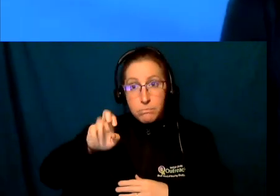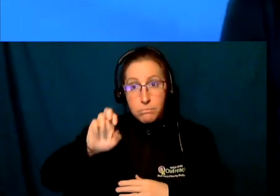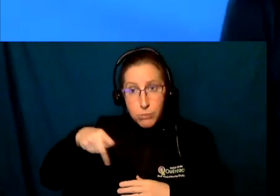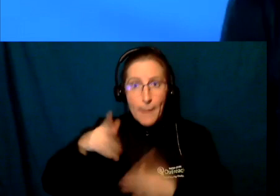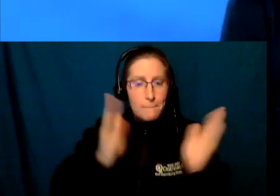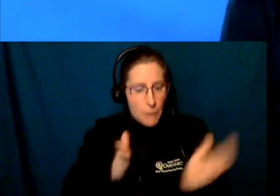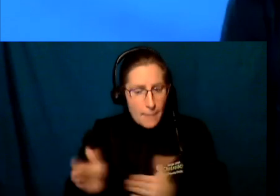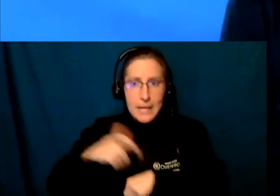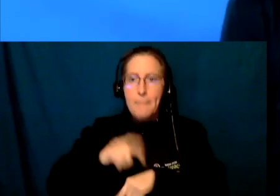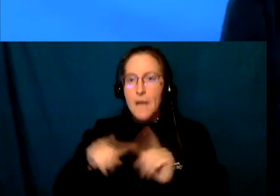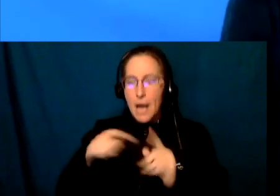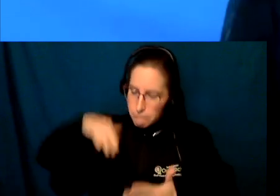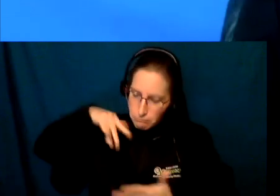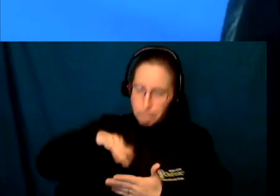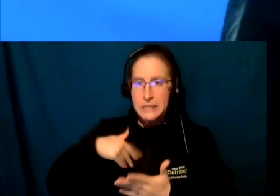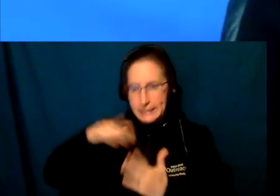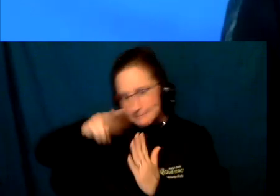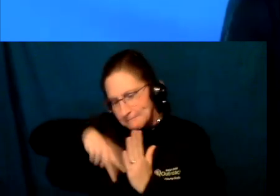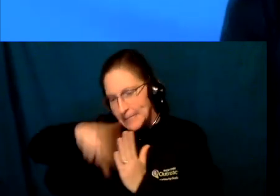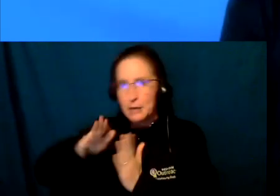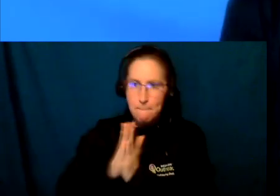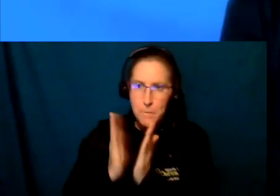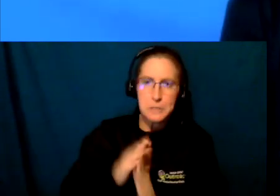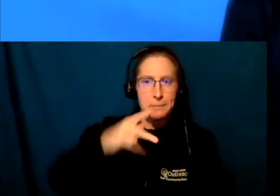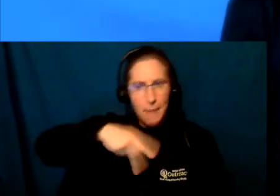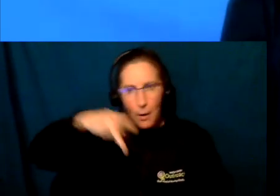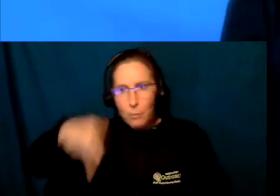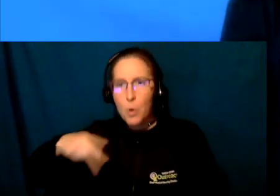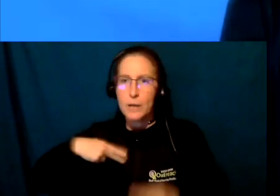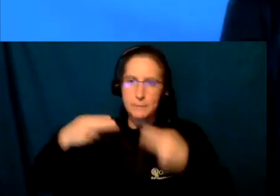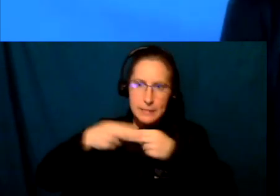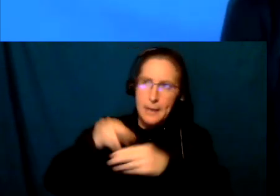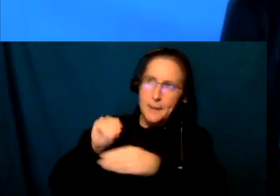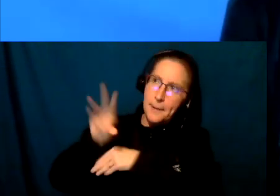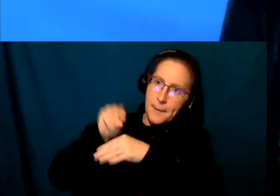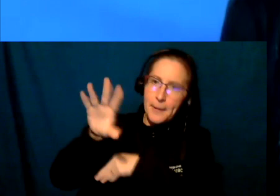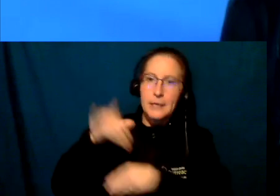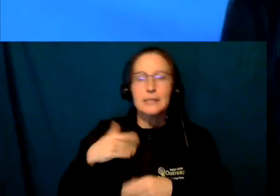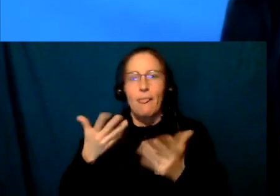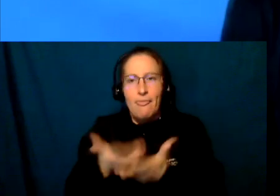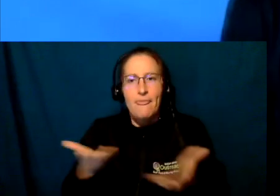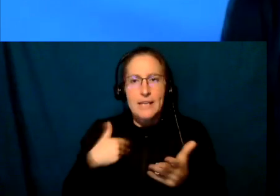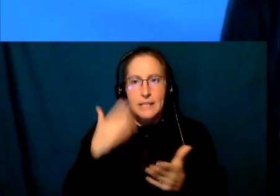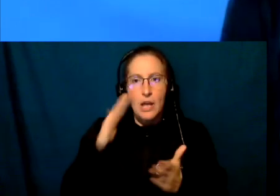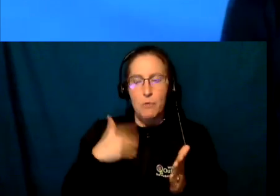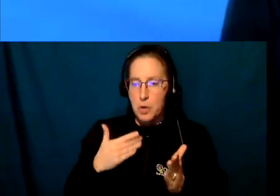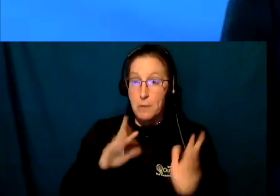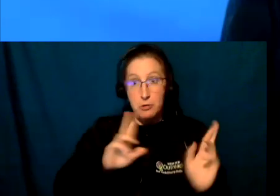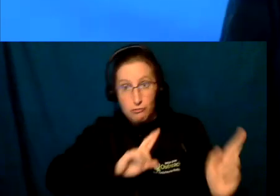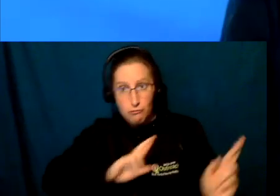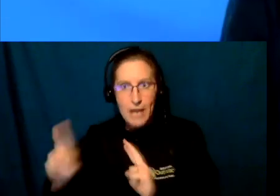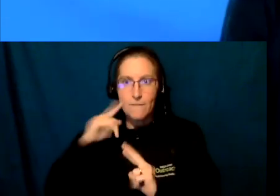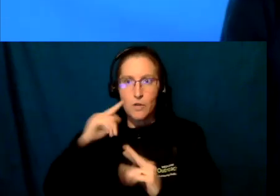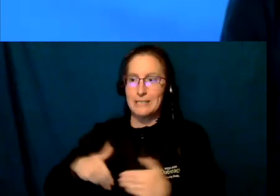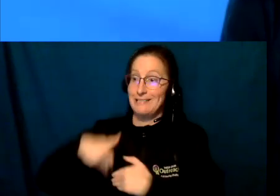class materials, going over textbooks and PowerPoints and just like class things that help me prep for the next day